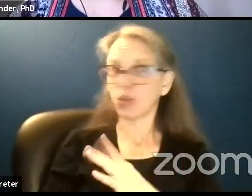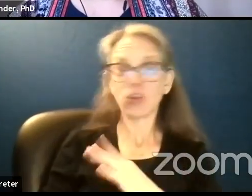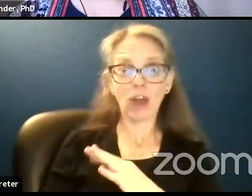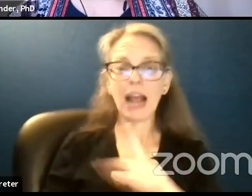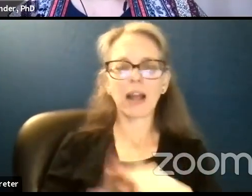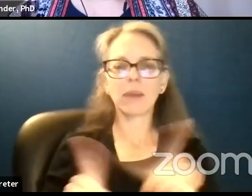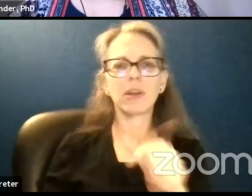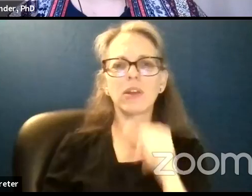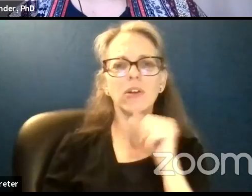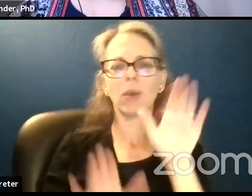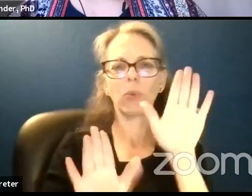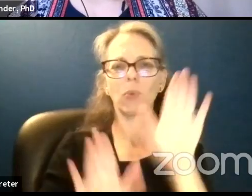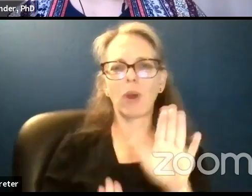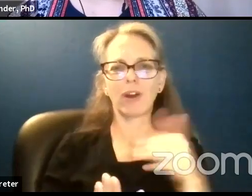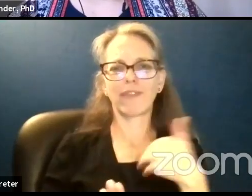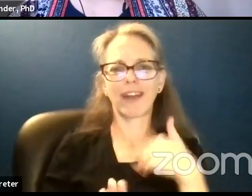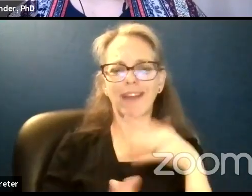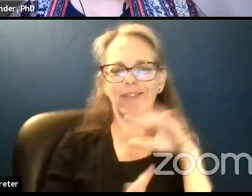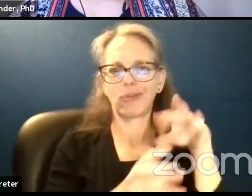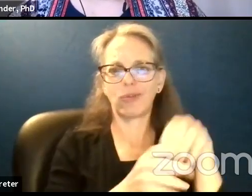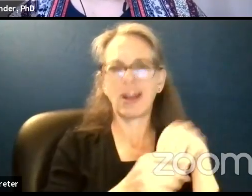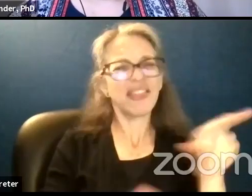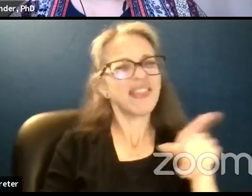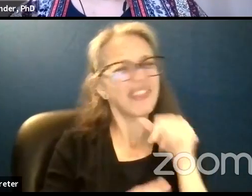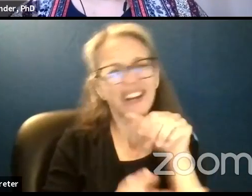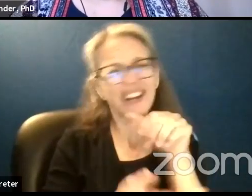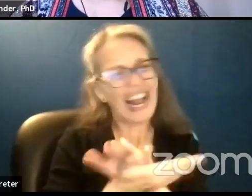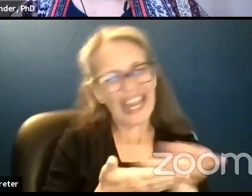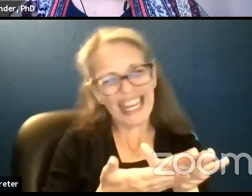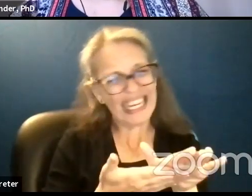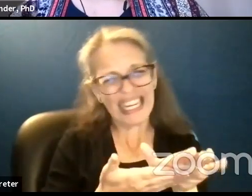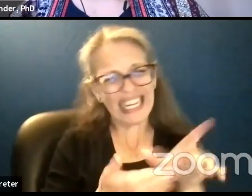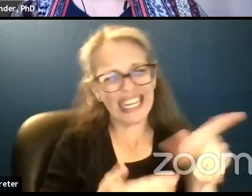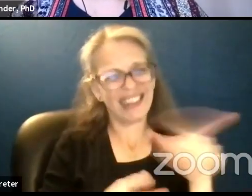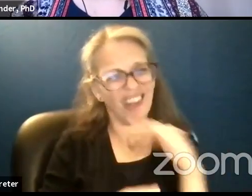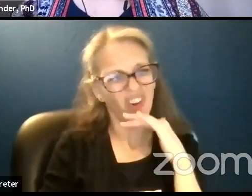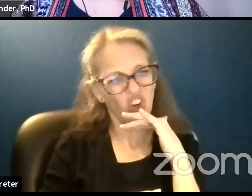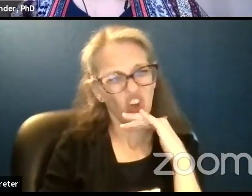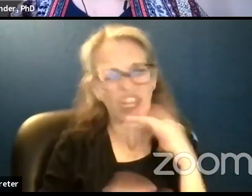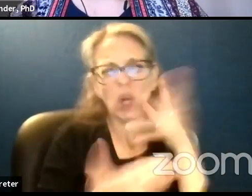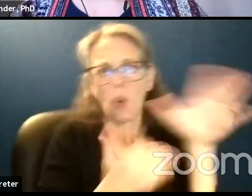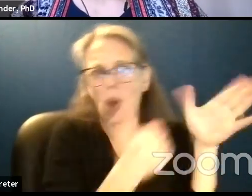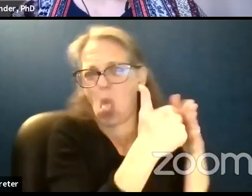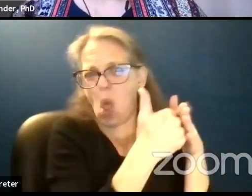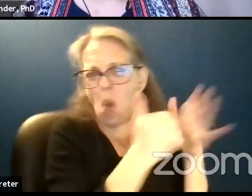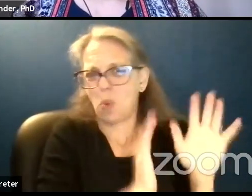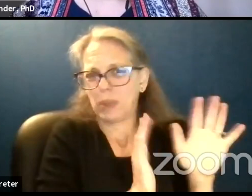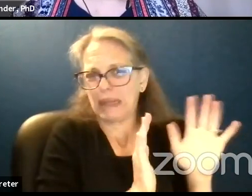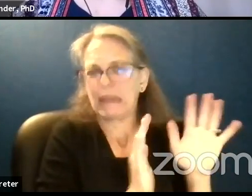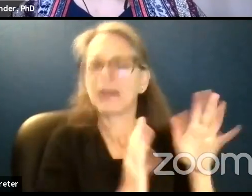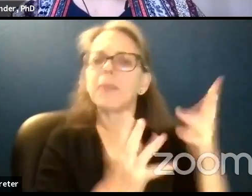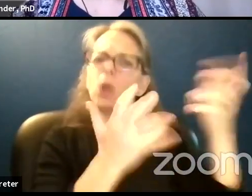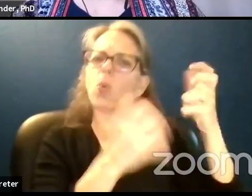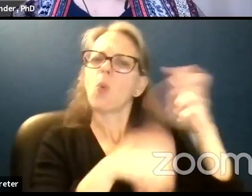not great to be in. They're not clean. They're dirty. Not something you want to be close to, but something you want to be in